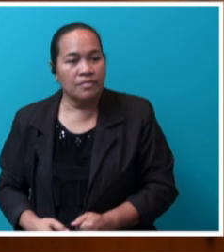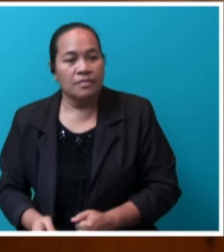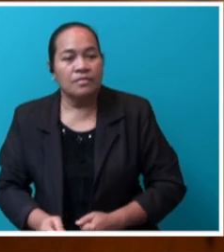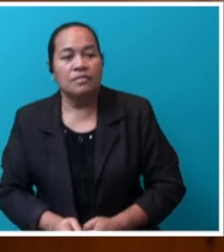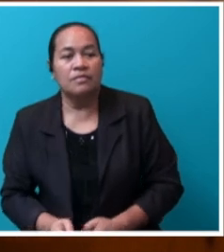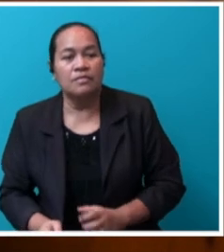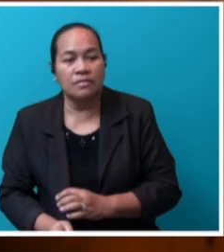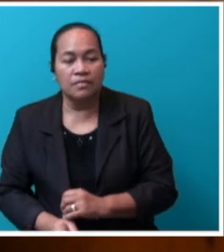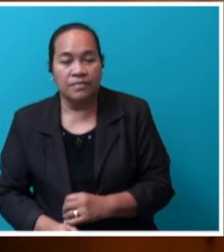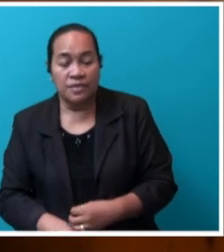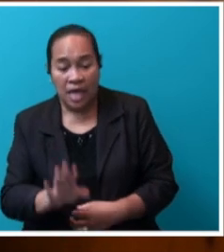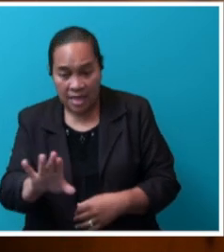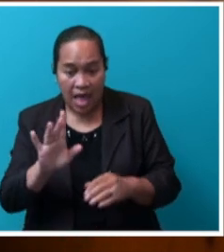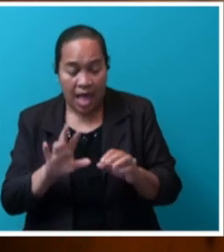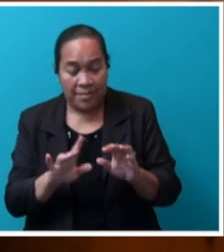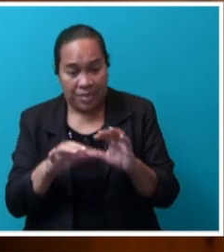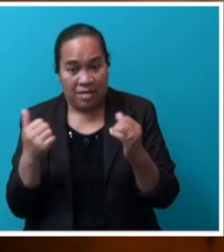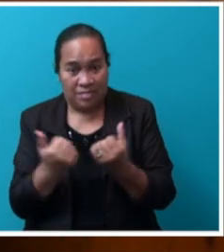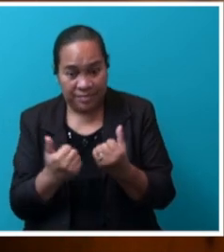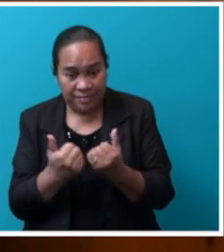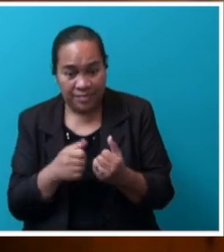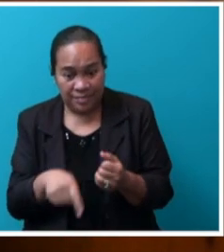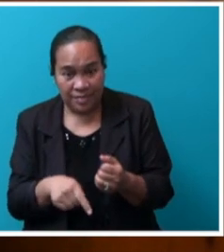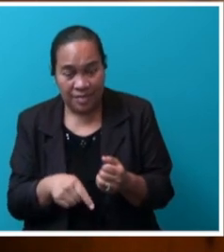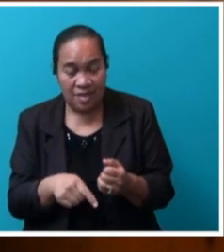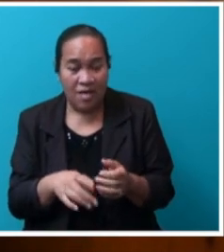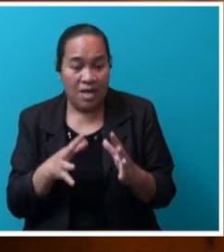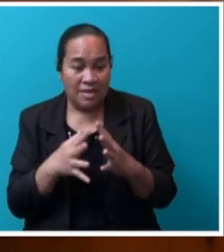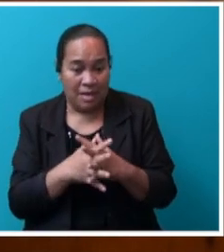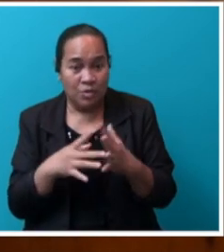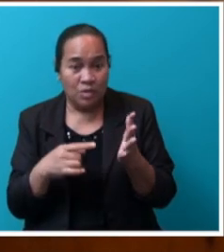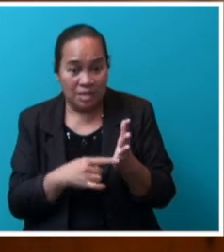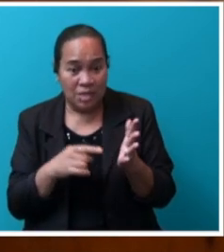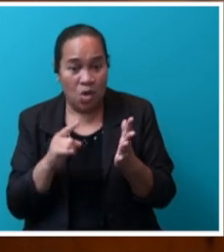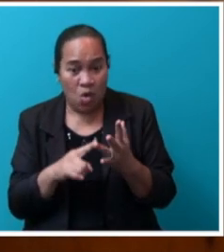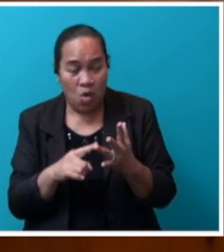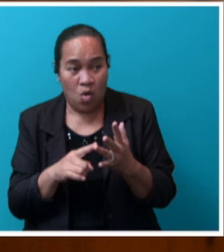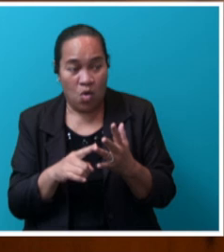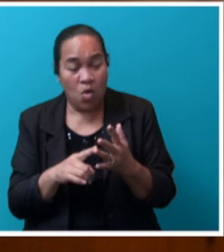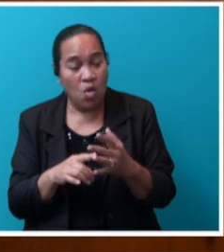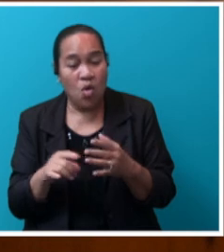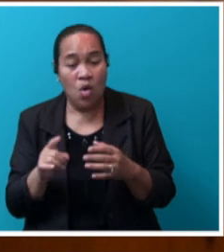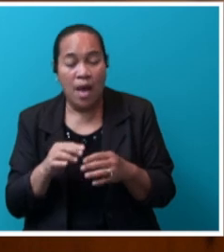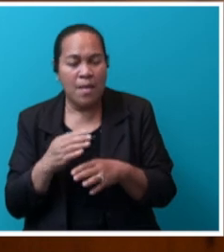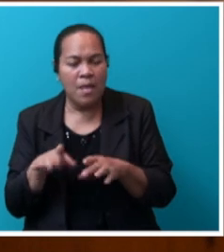WTO Agreement on Fisheries Subsidies, Speaker, sir, also referred to as Fish One,